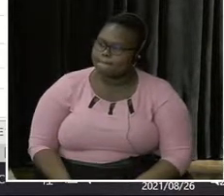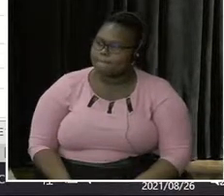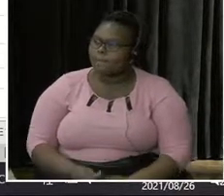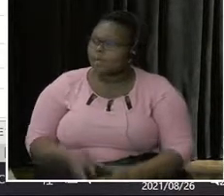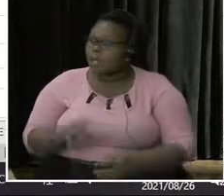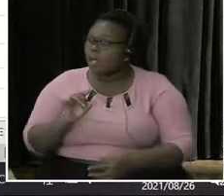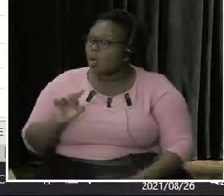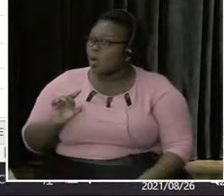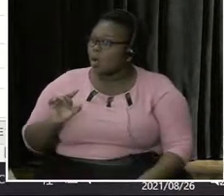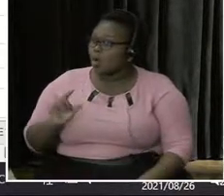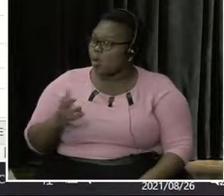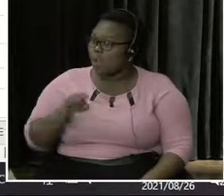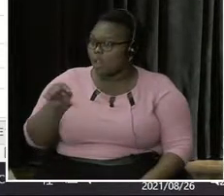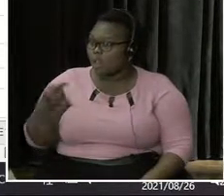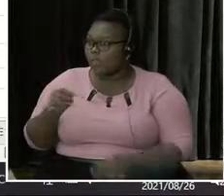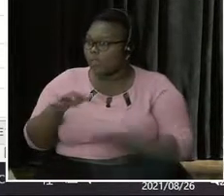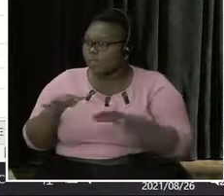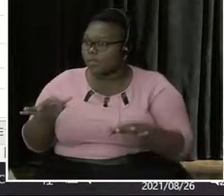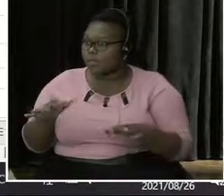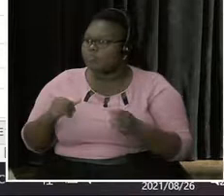Everybody else is for.